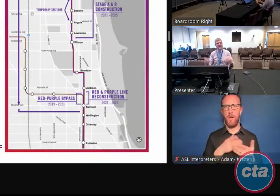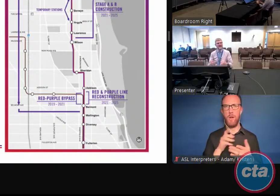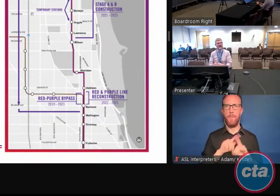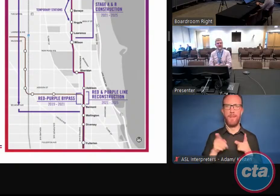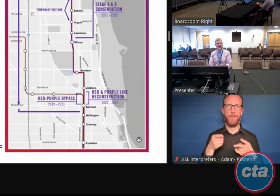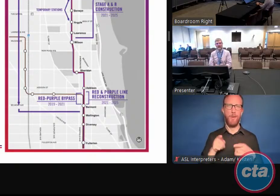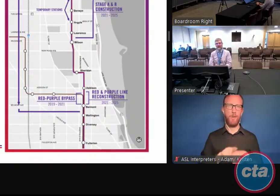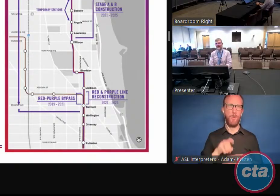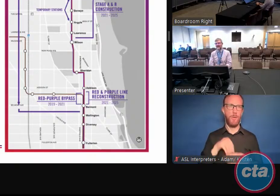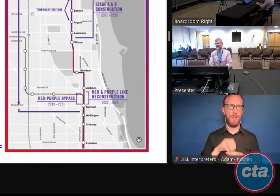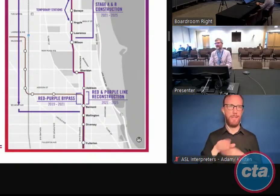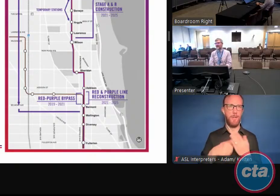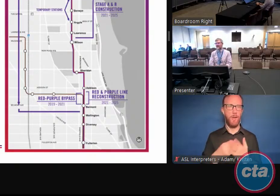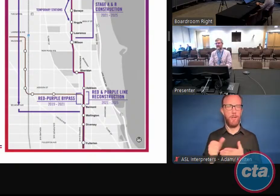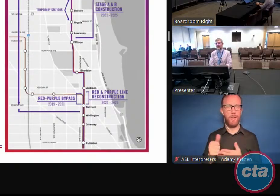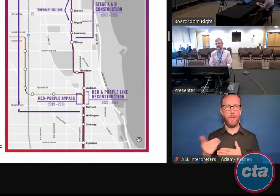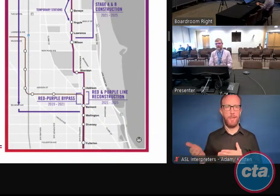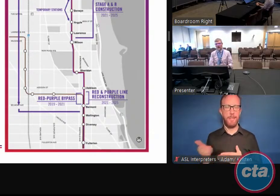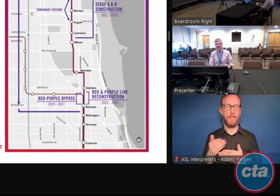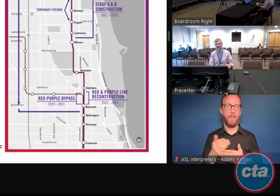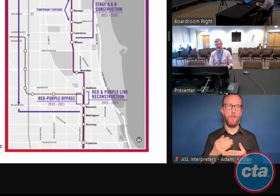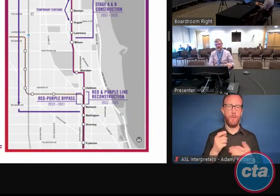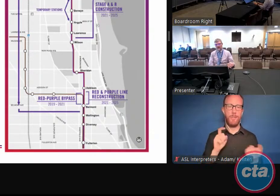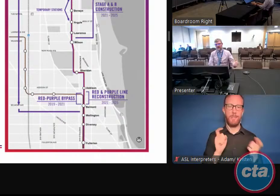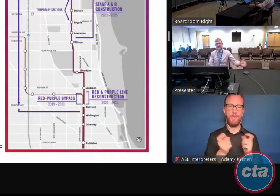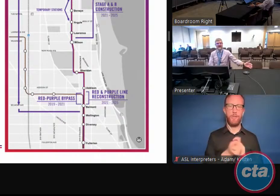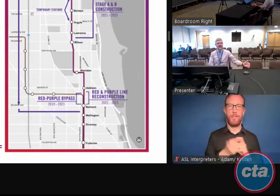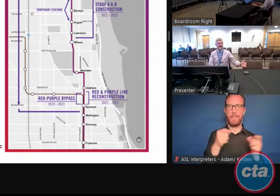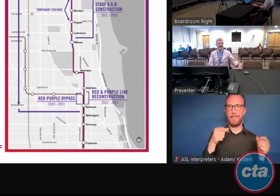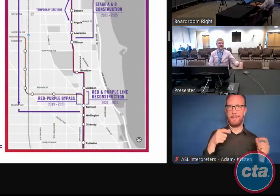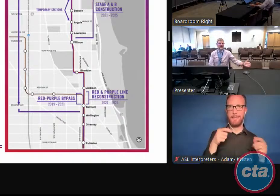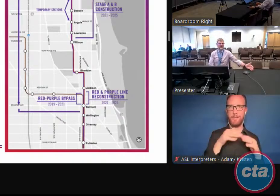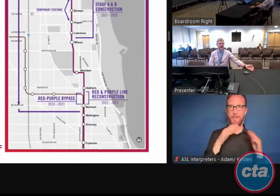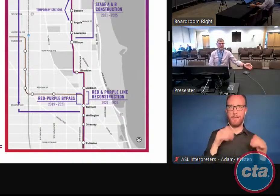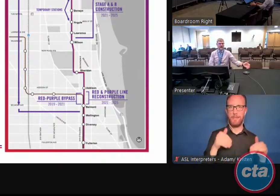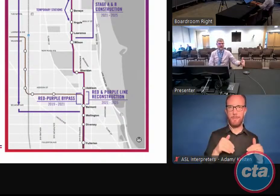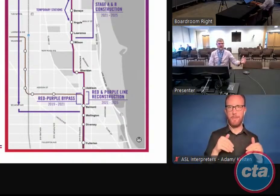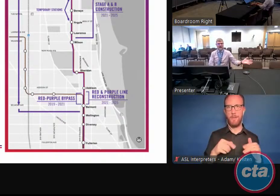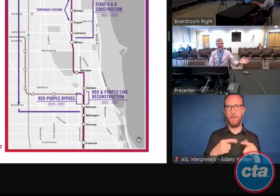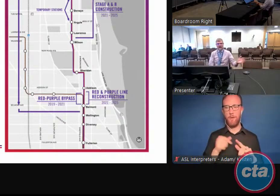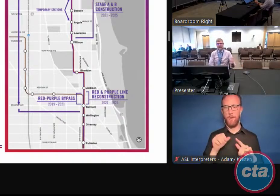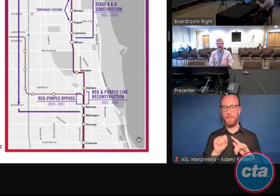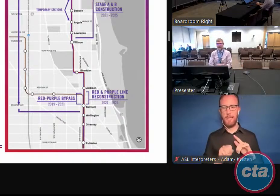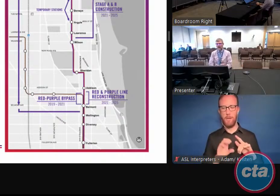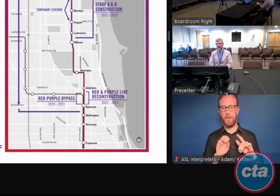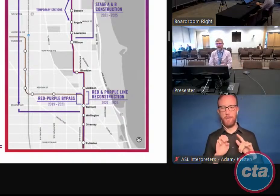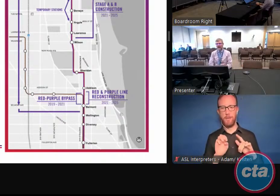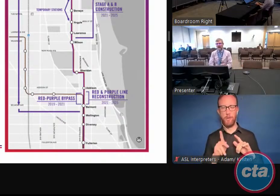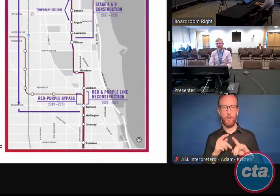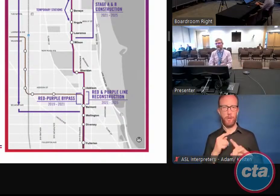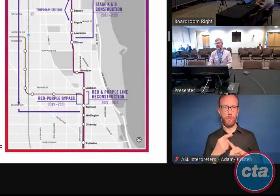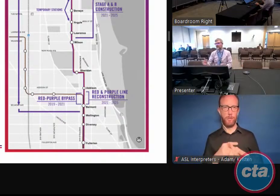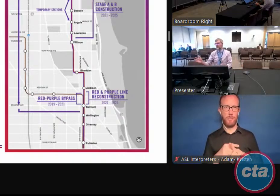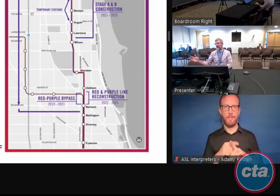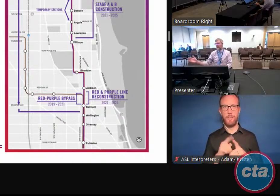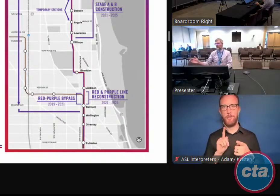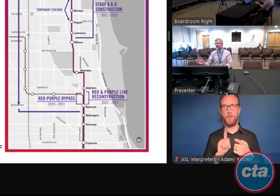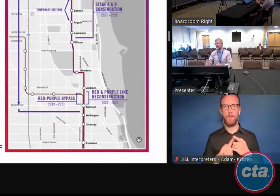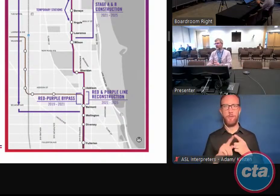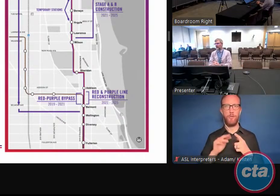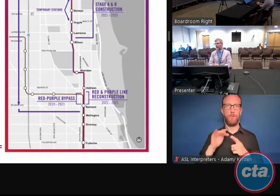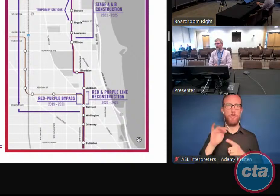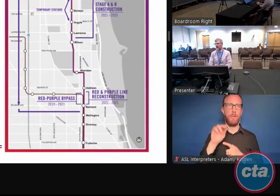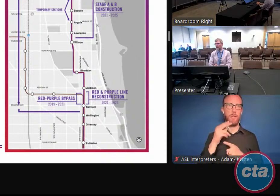So this is actually upgrading the signal system from just south of what is Clark Junction, an interlocking called Berry, all the way up to